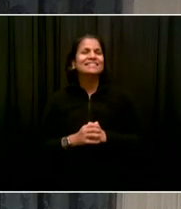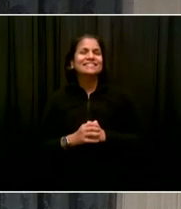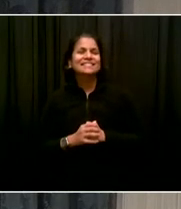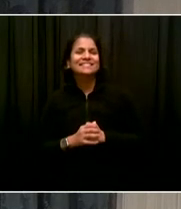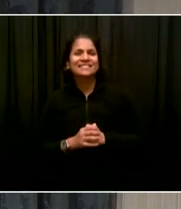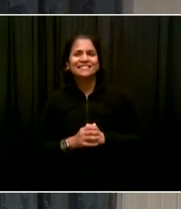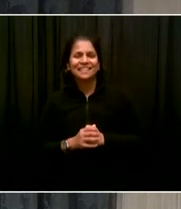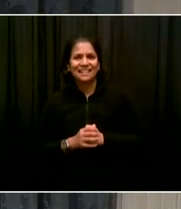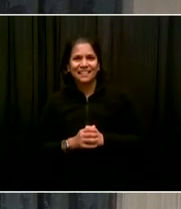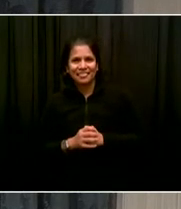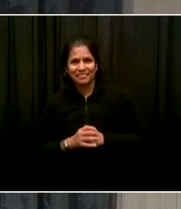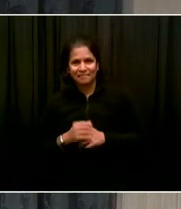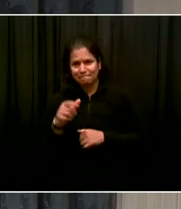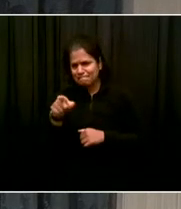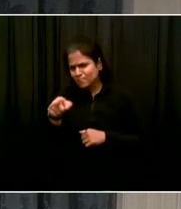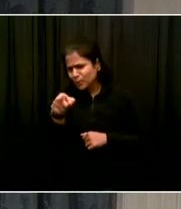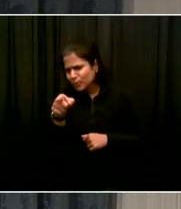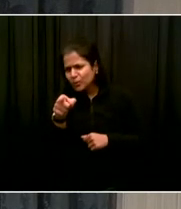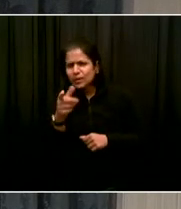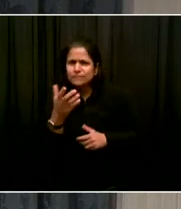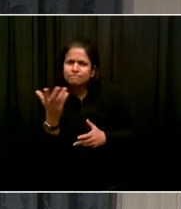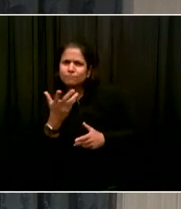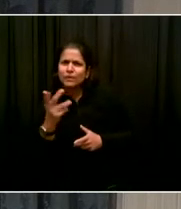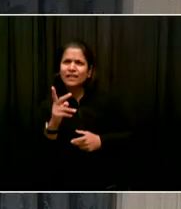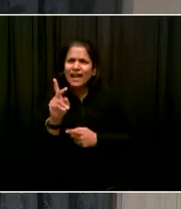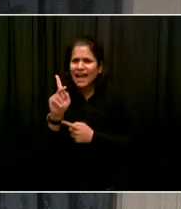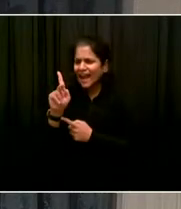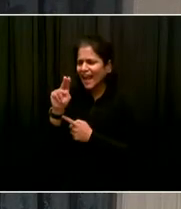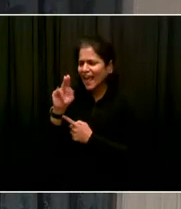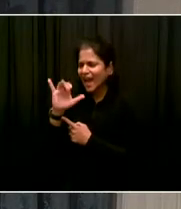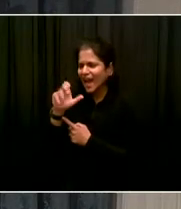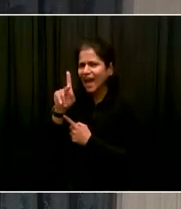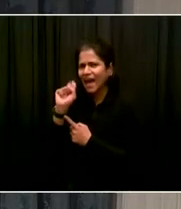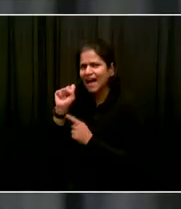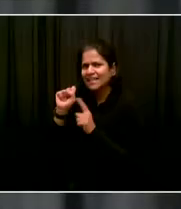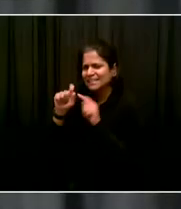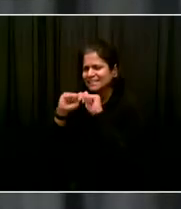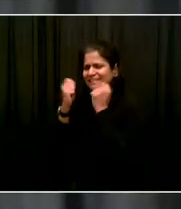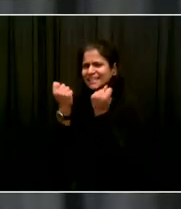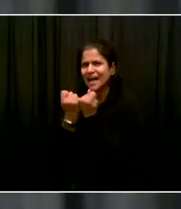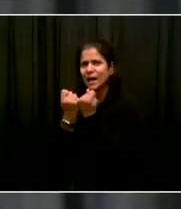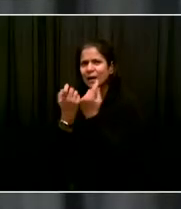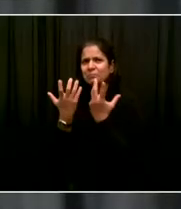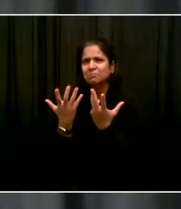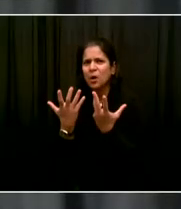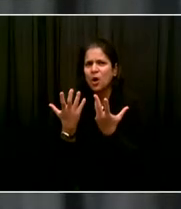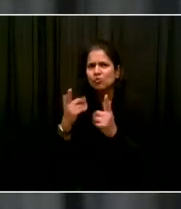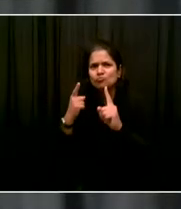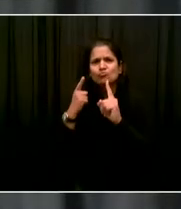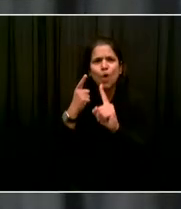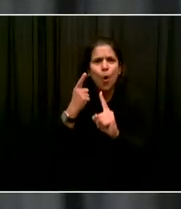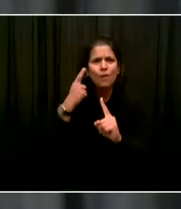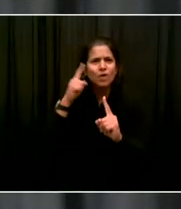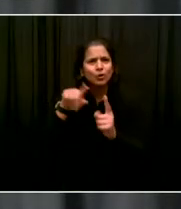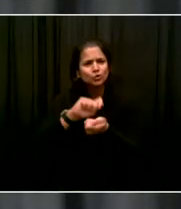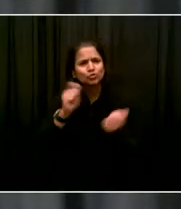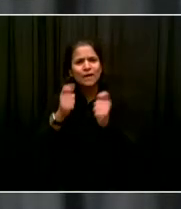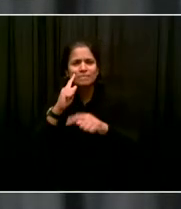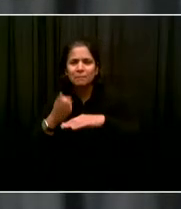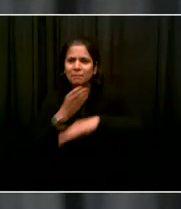What do you want? What do you wanna see from the Knicks? What do you wanna change about the Knicks? Well, I think that we're,